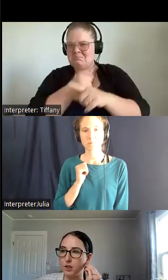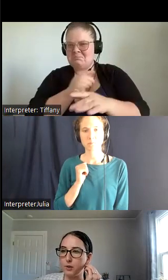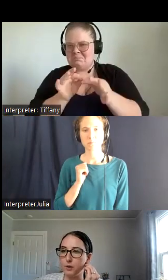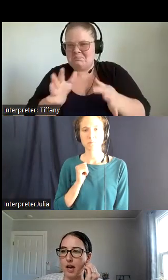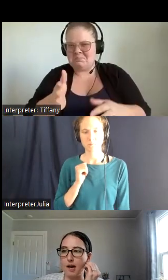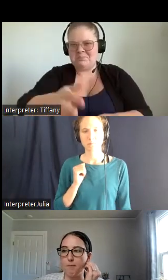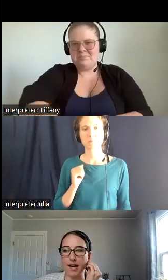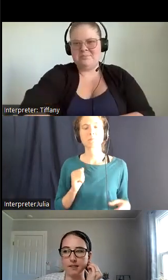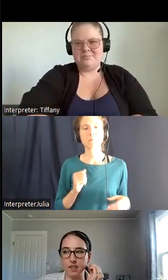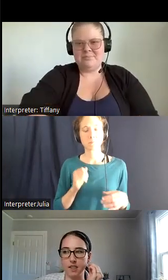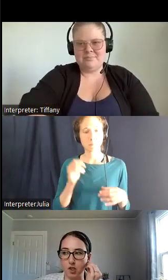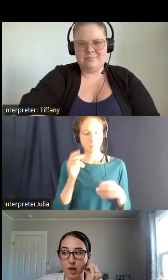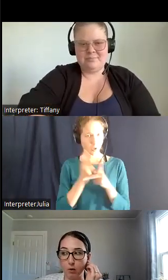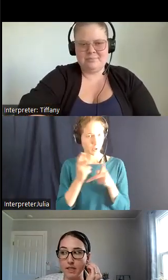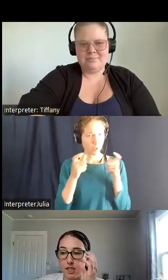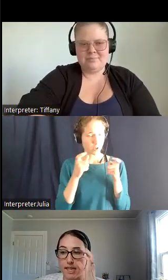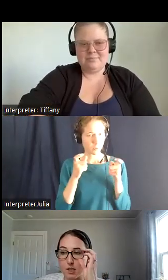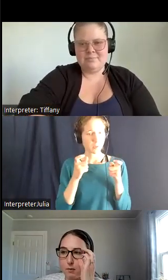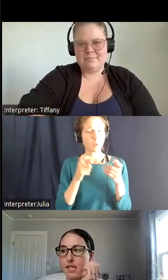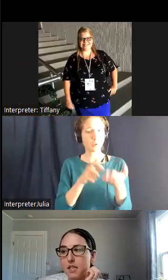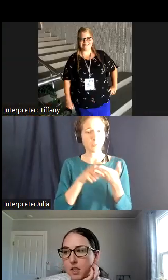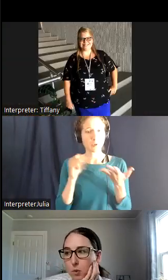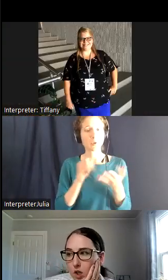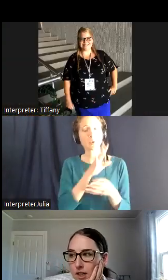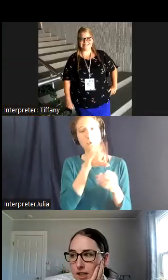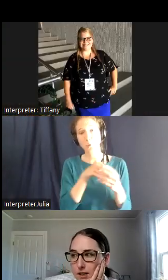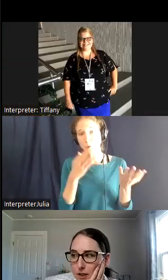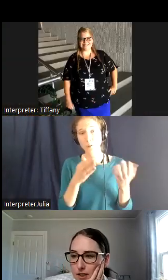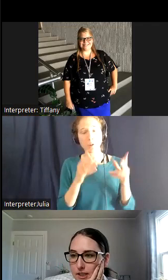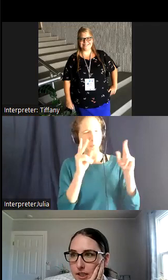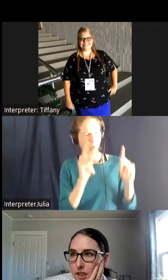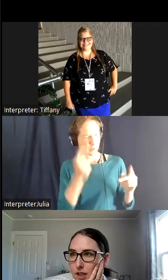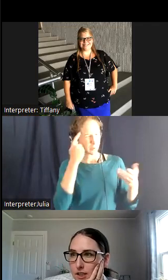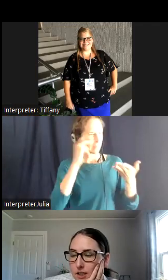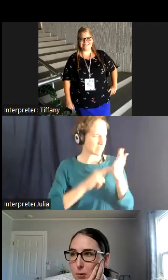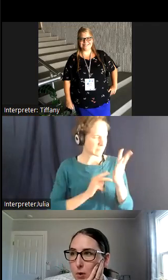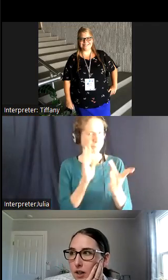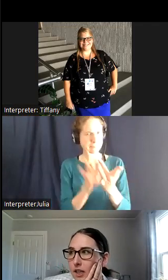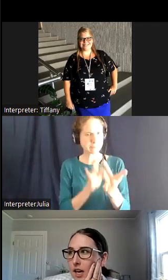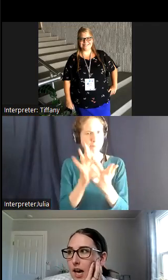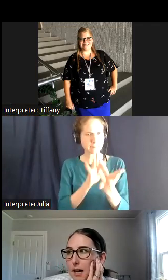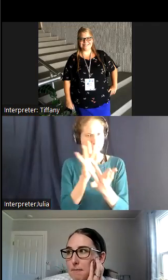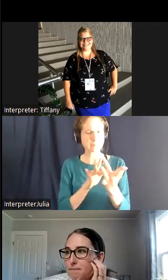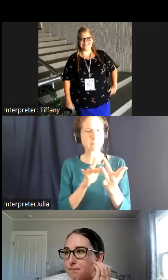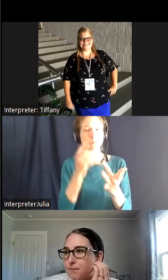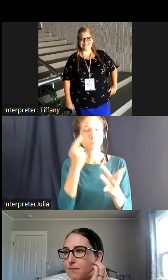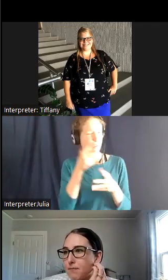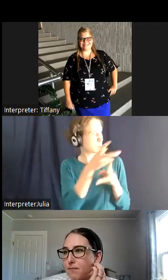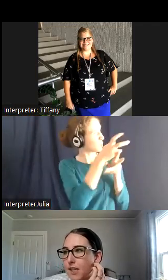also include proactive and intentional outreach and engagement with the individual to build necessary trust and support.